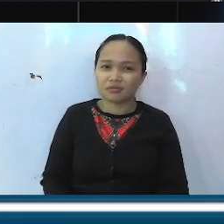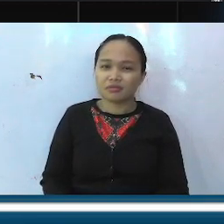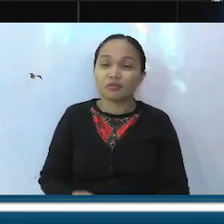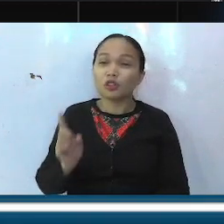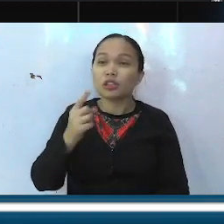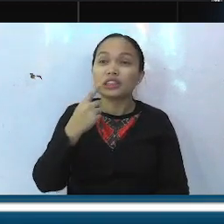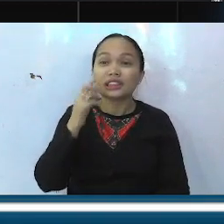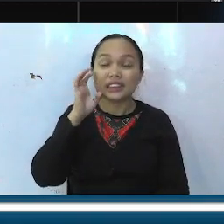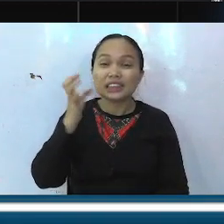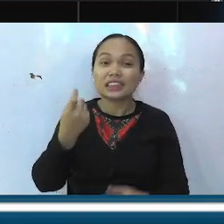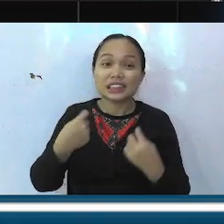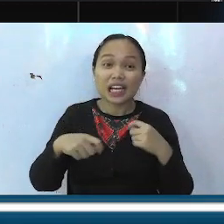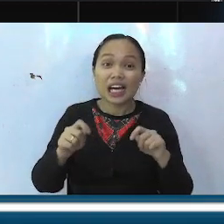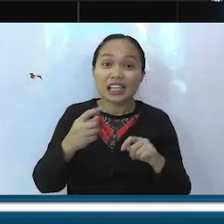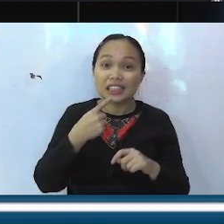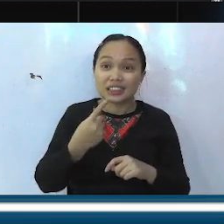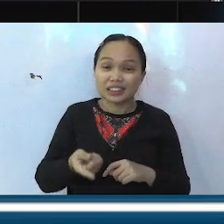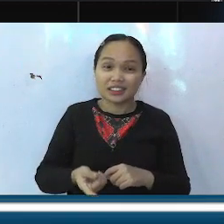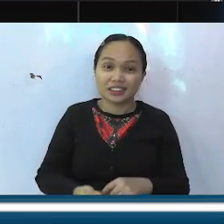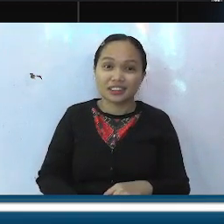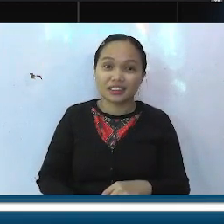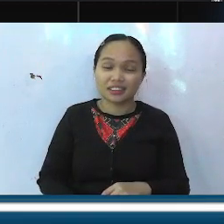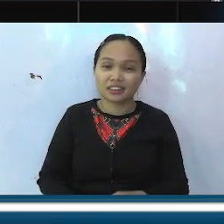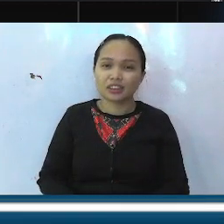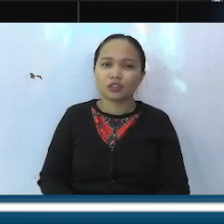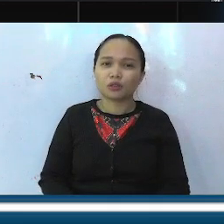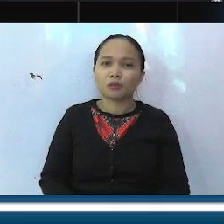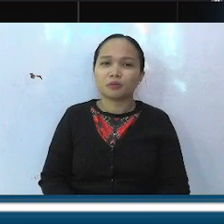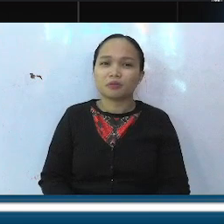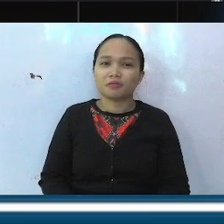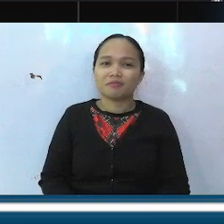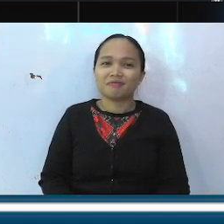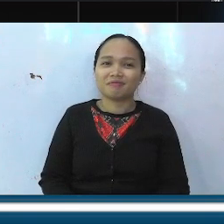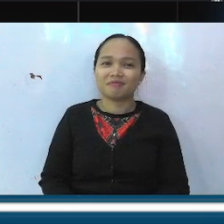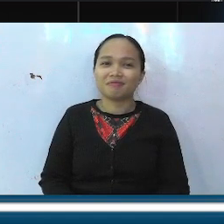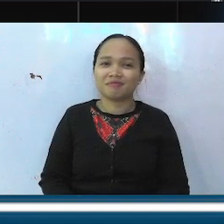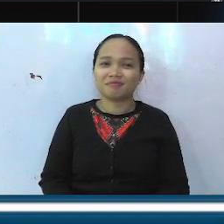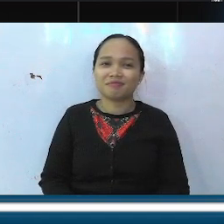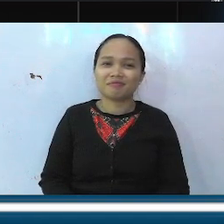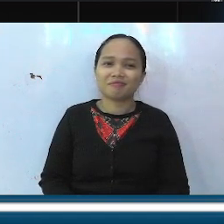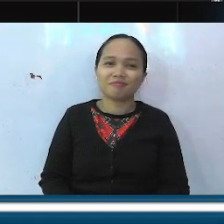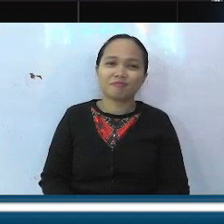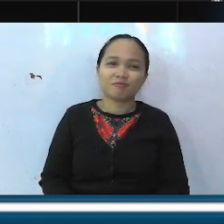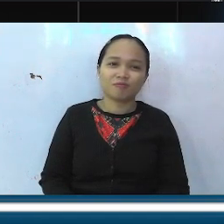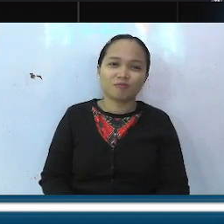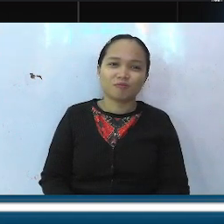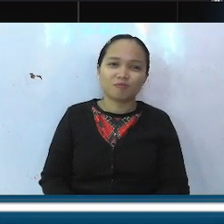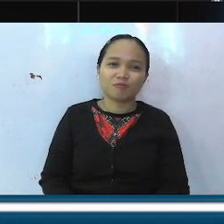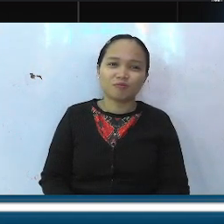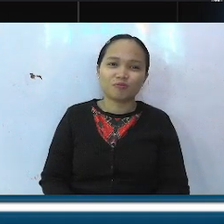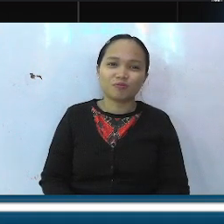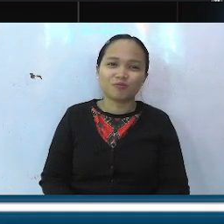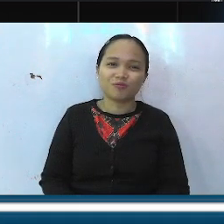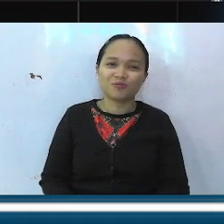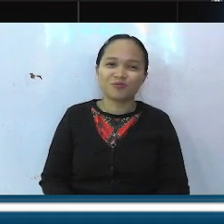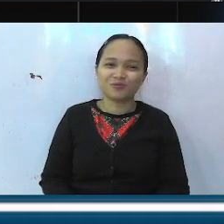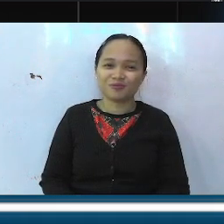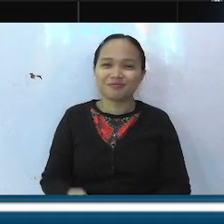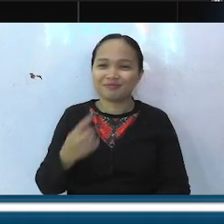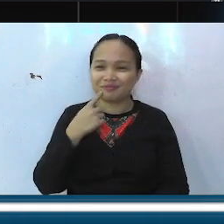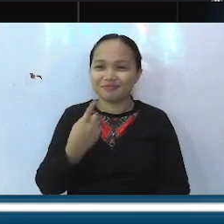what he's trying to say is, I'm saying it in Tagalog, right? Yeah, I'm sorry. All right. Manny, come try, on. Try mo English mo.